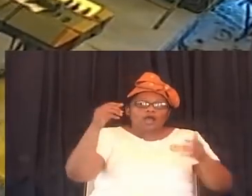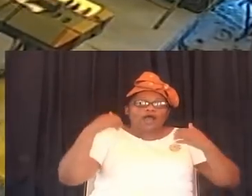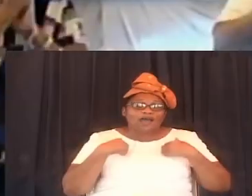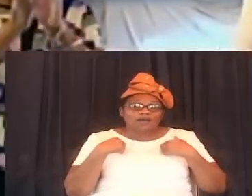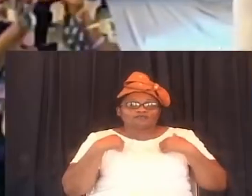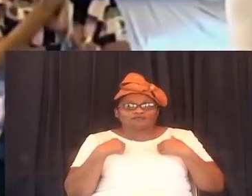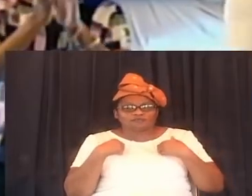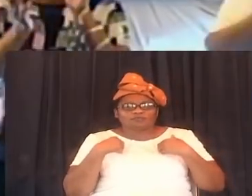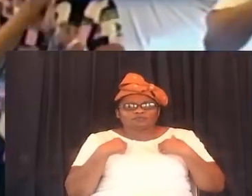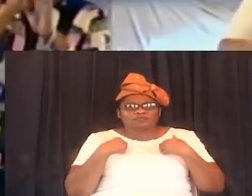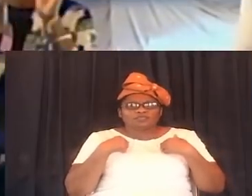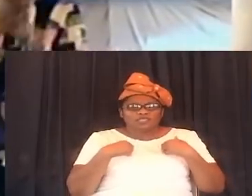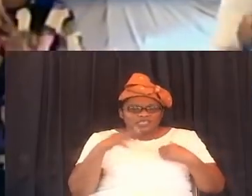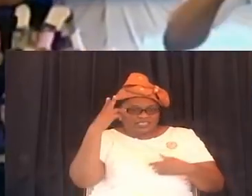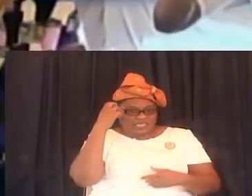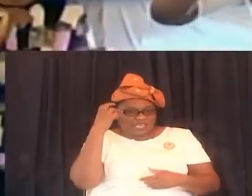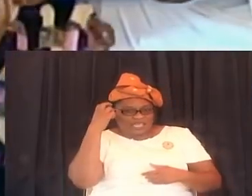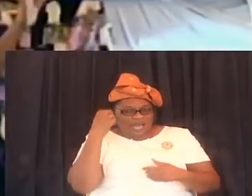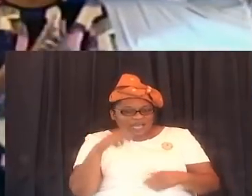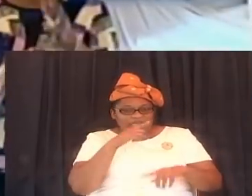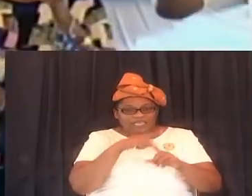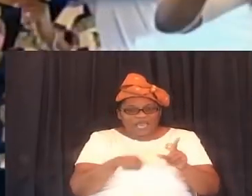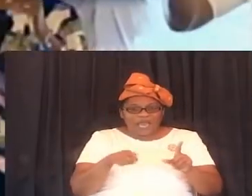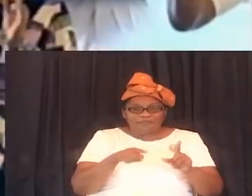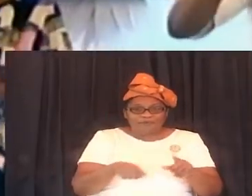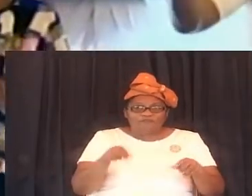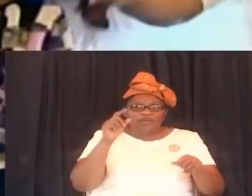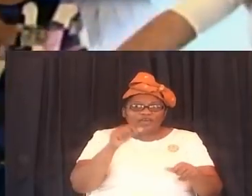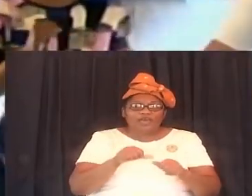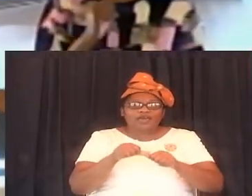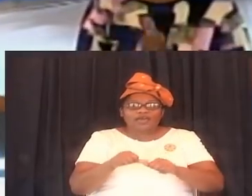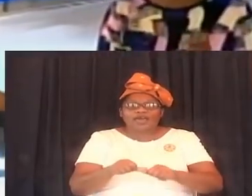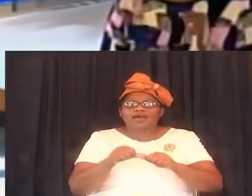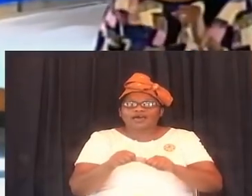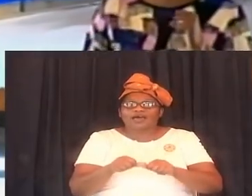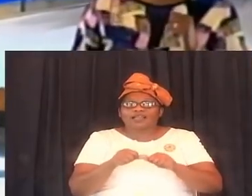you've got, you can say, Satan, you can't prevail.